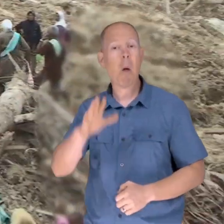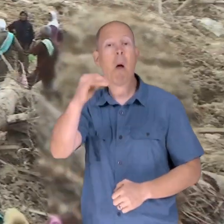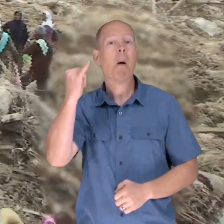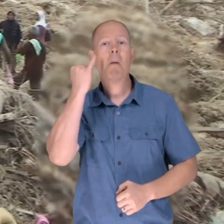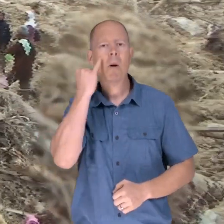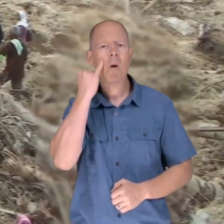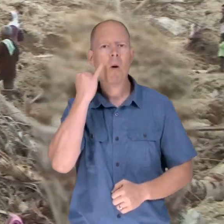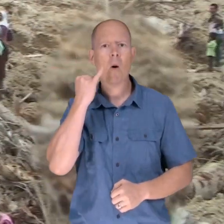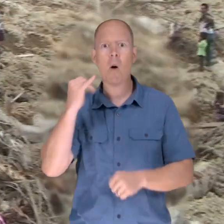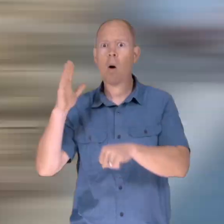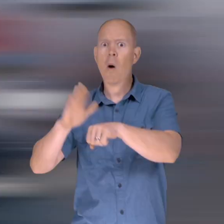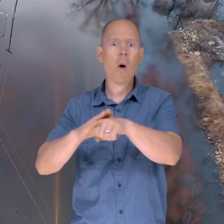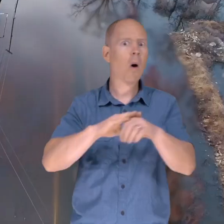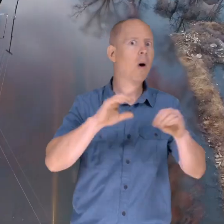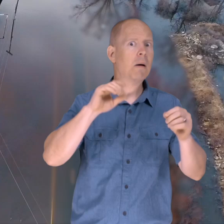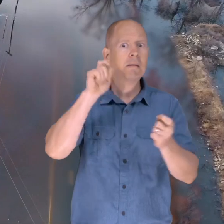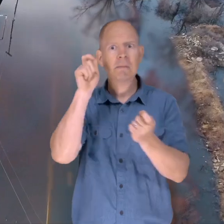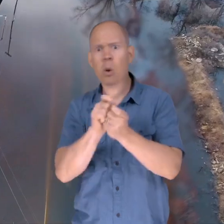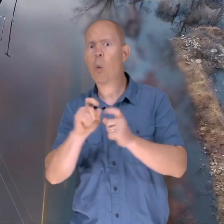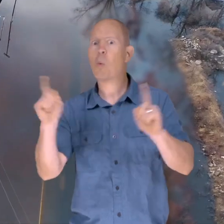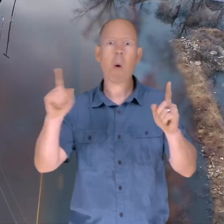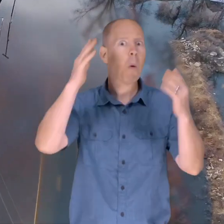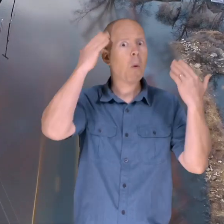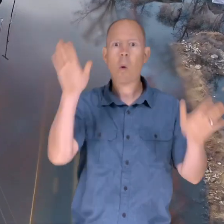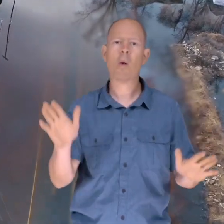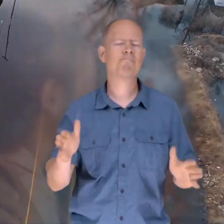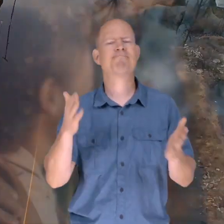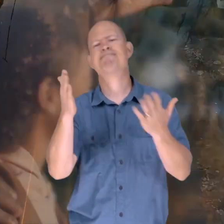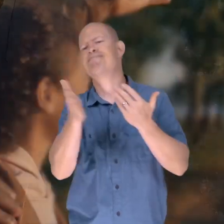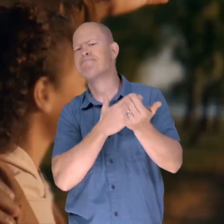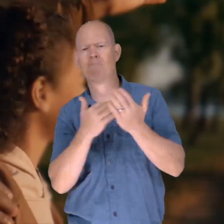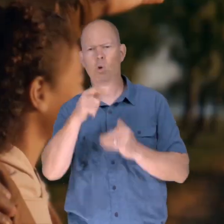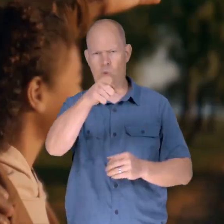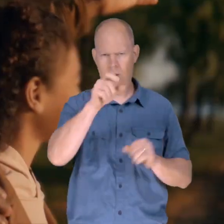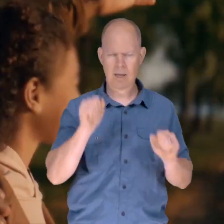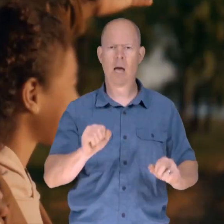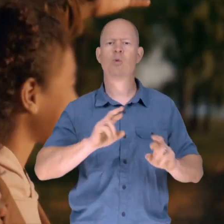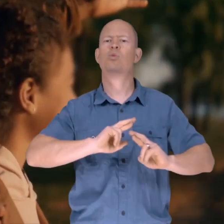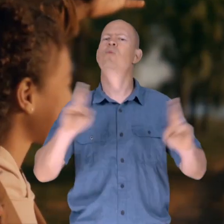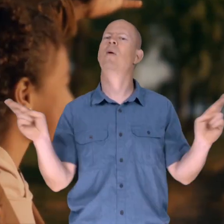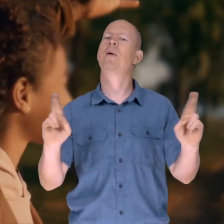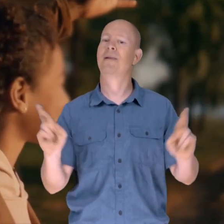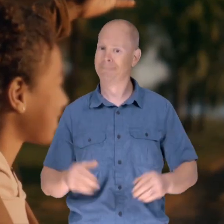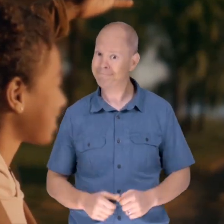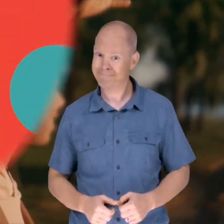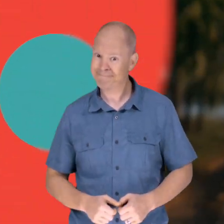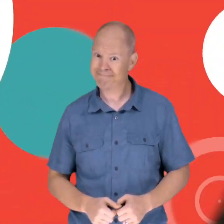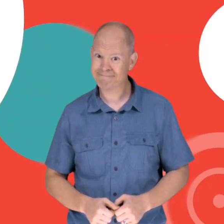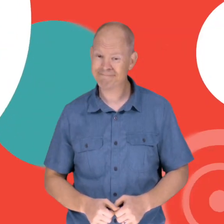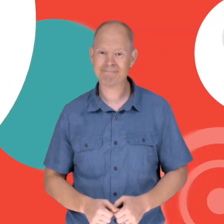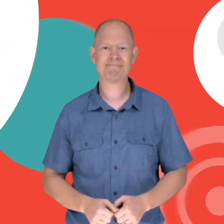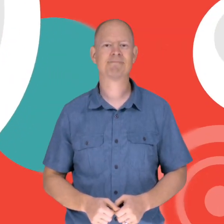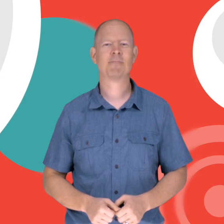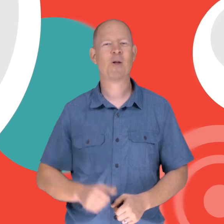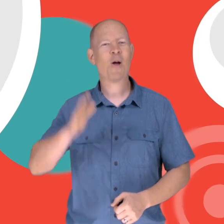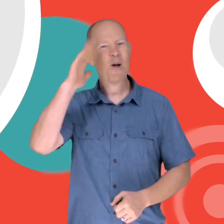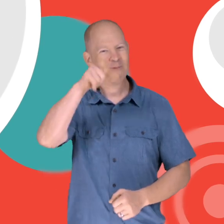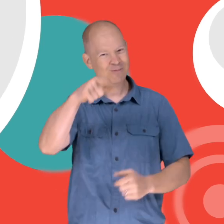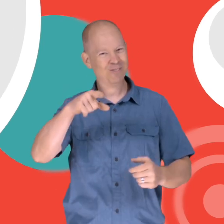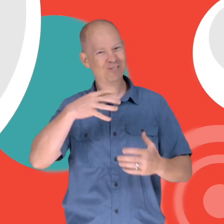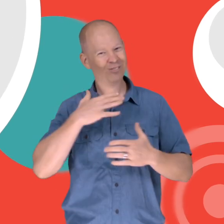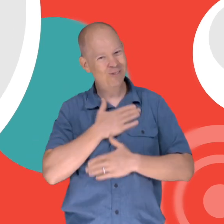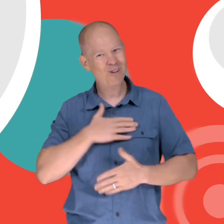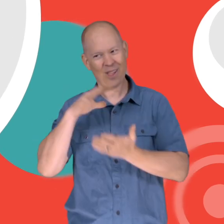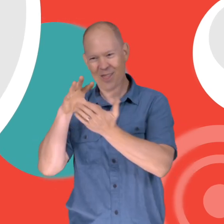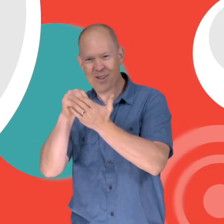when we can't predict when or where a natural disaster will occur, we can always be prepared. Hope you had